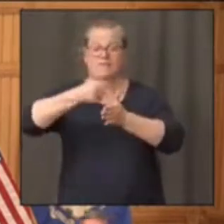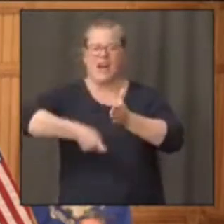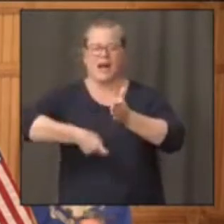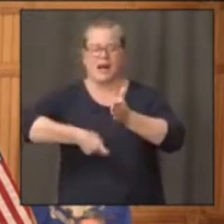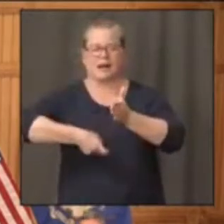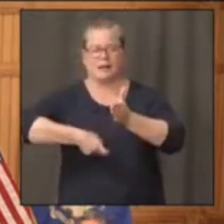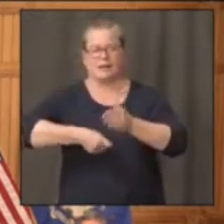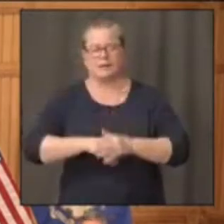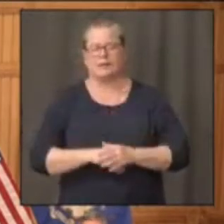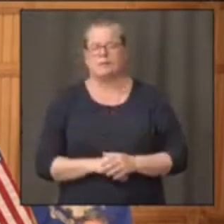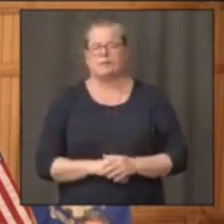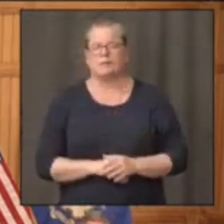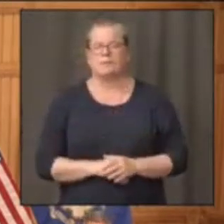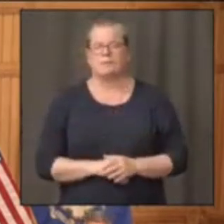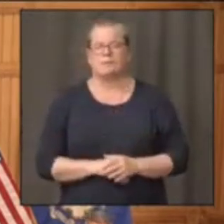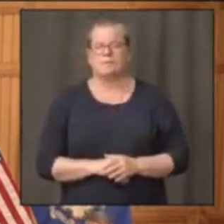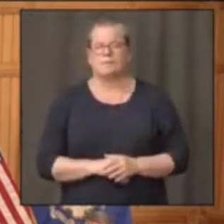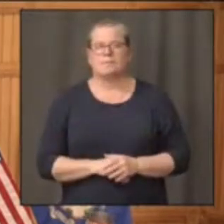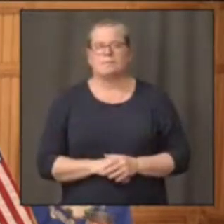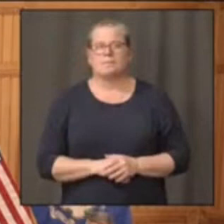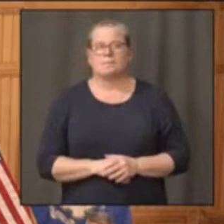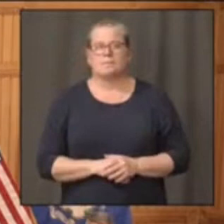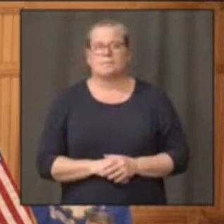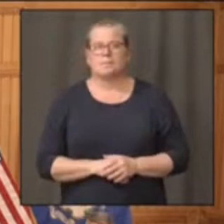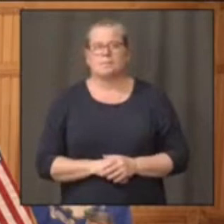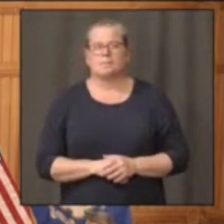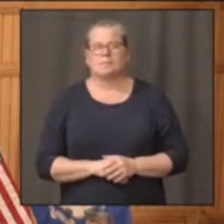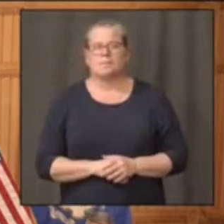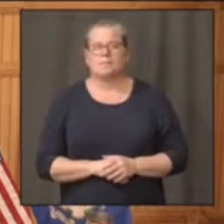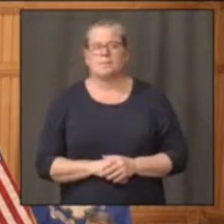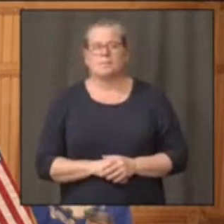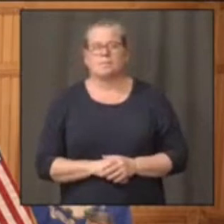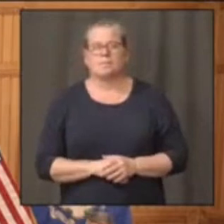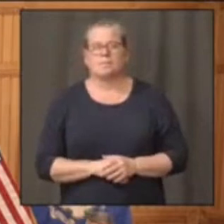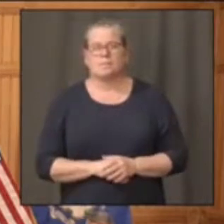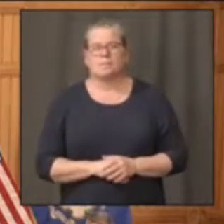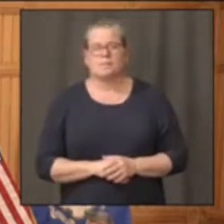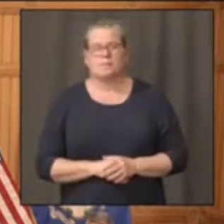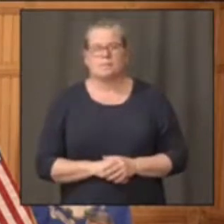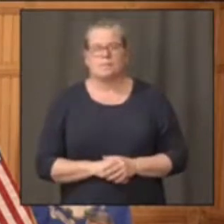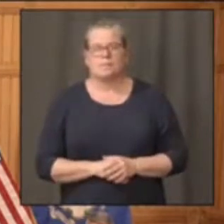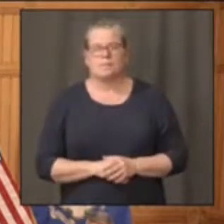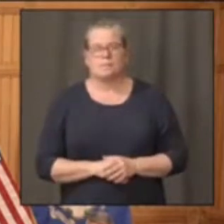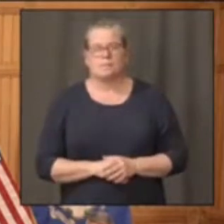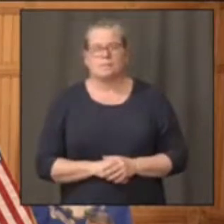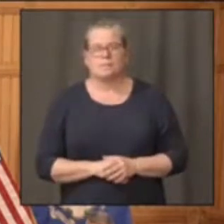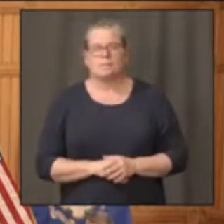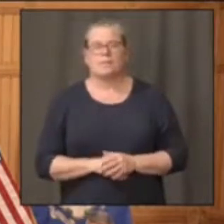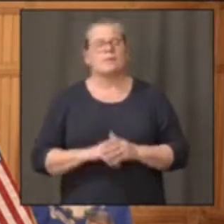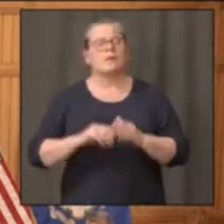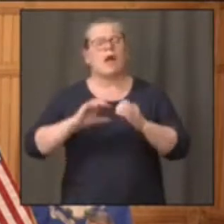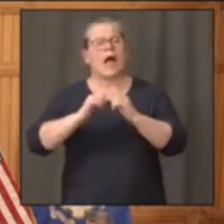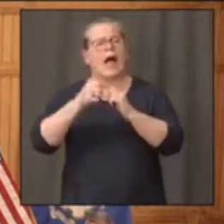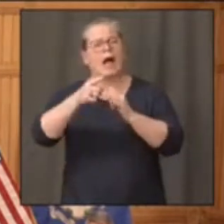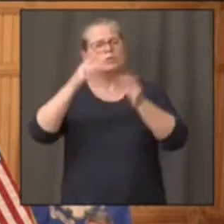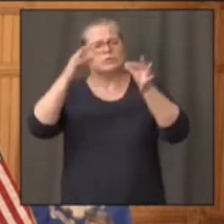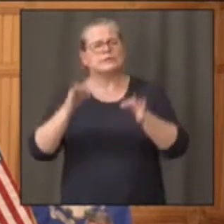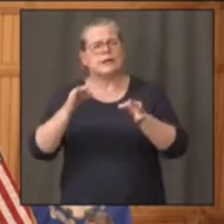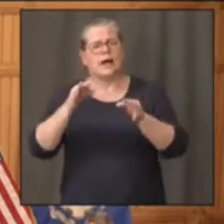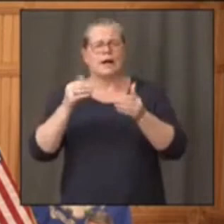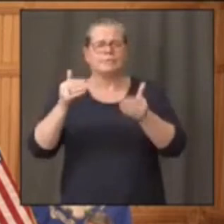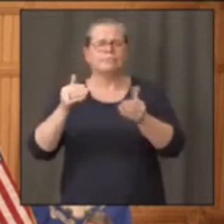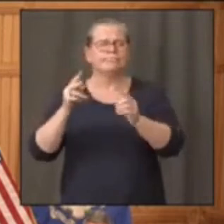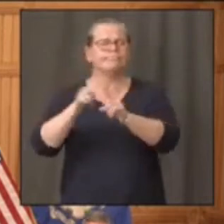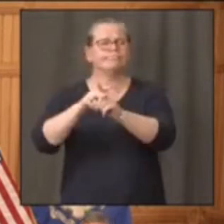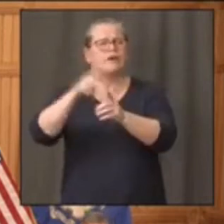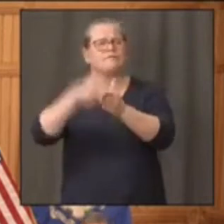of information will you use to determine when those fines will be assessed? Well, I'll start